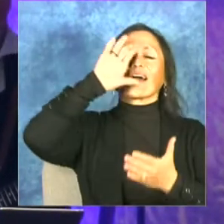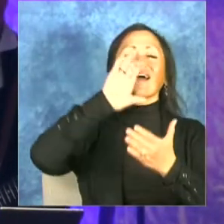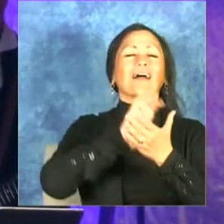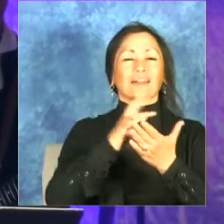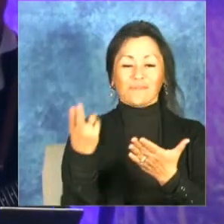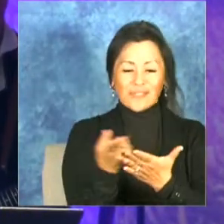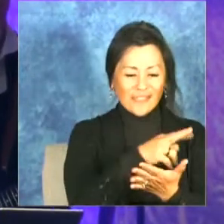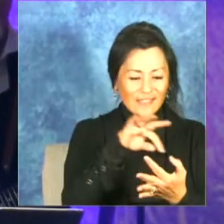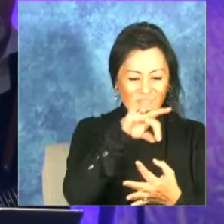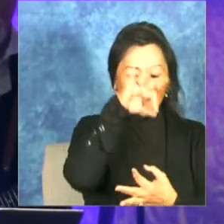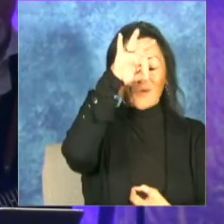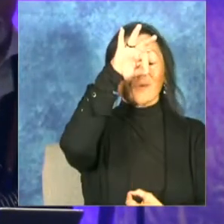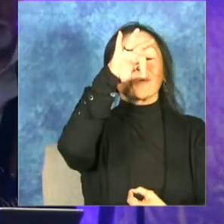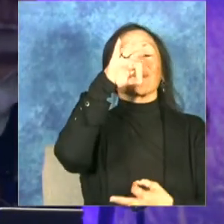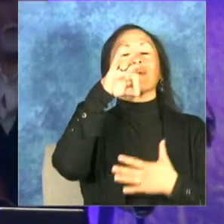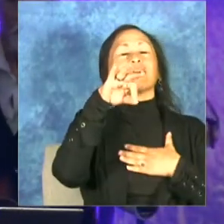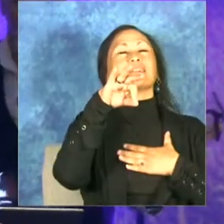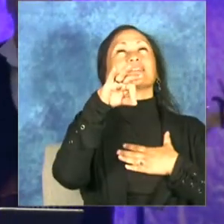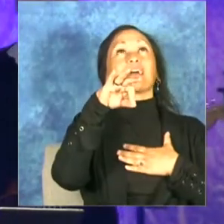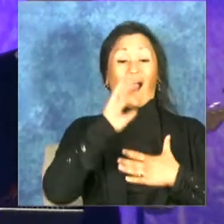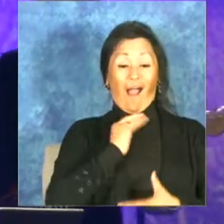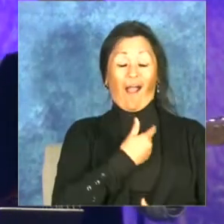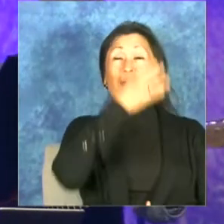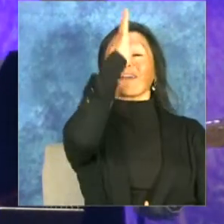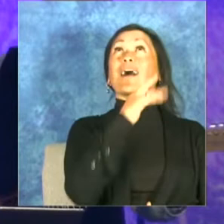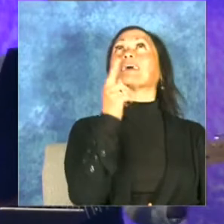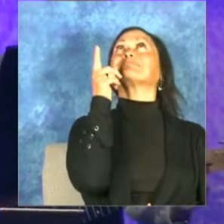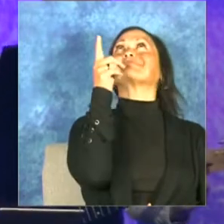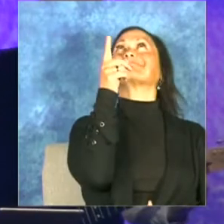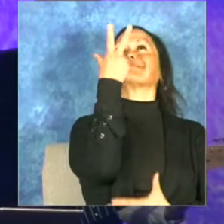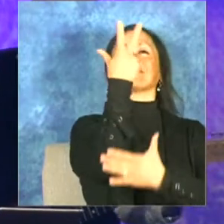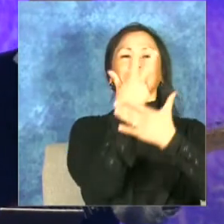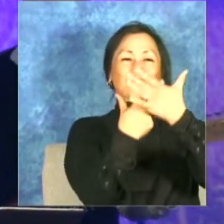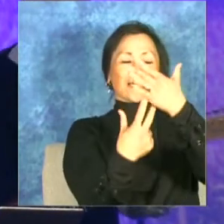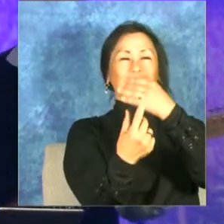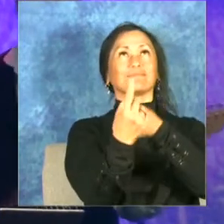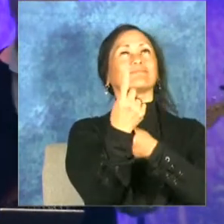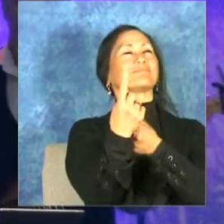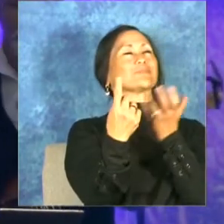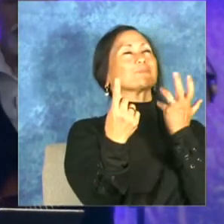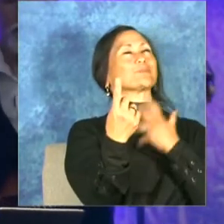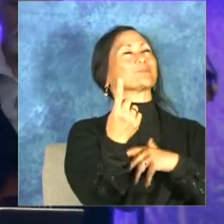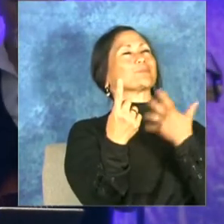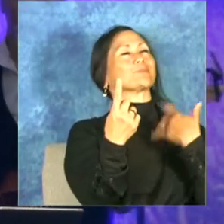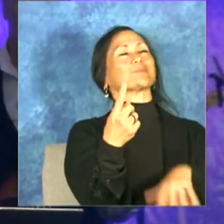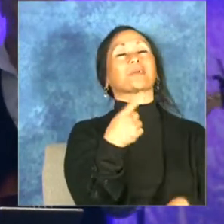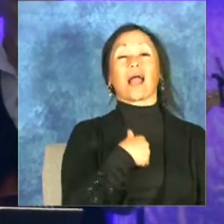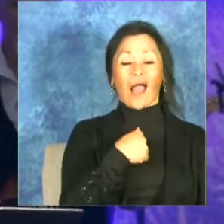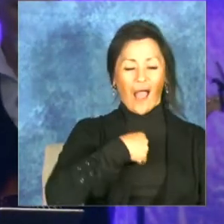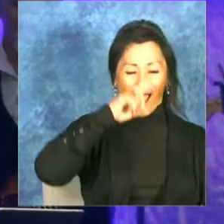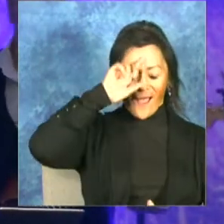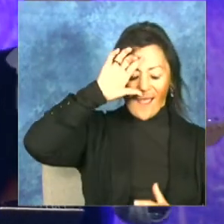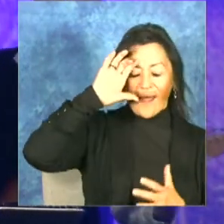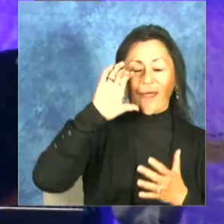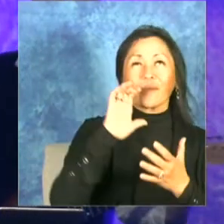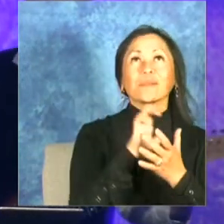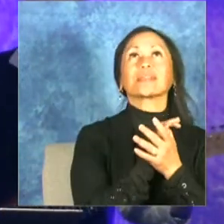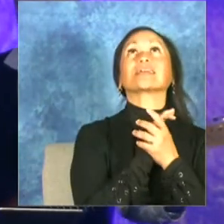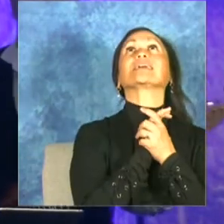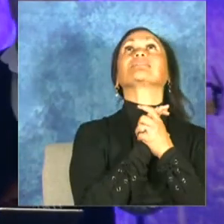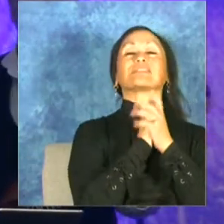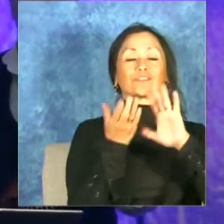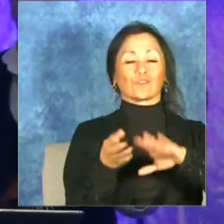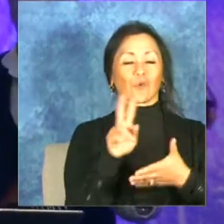Son. I believe in the Holy Spirit. Our God is three in one.